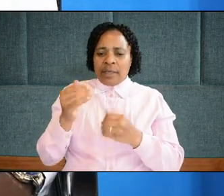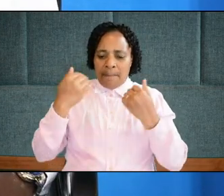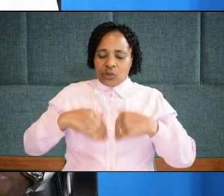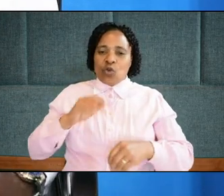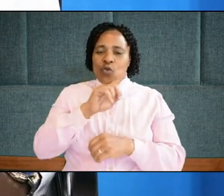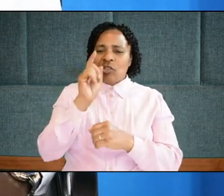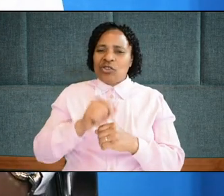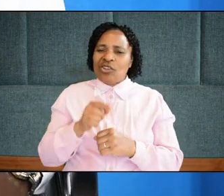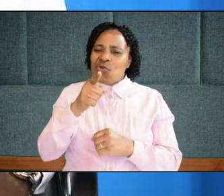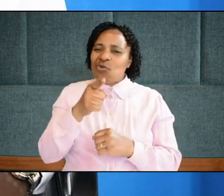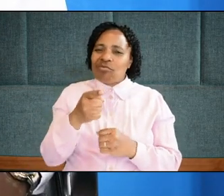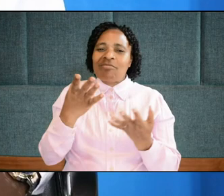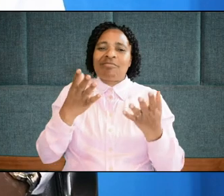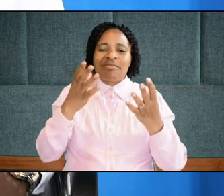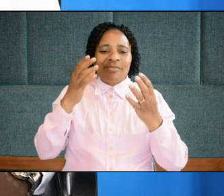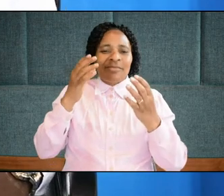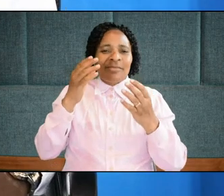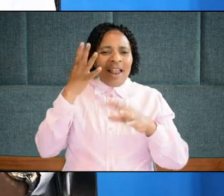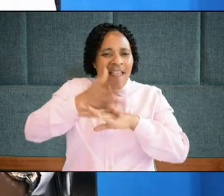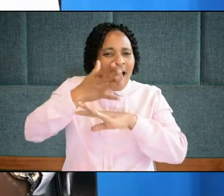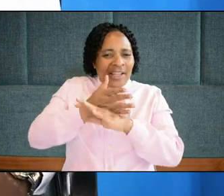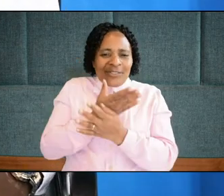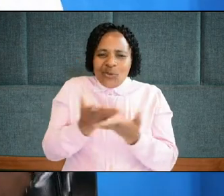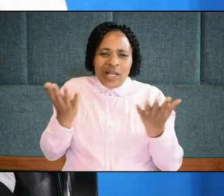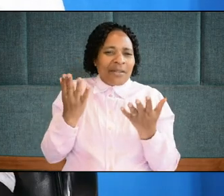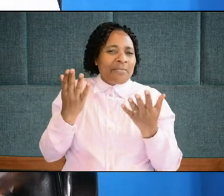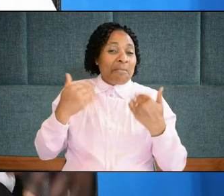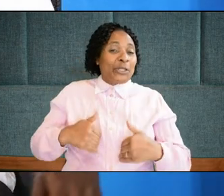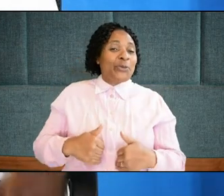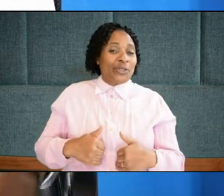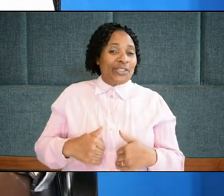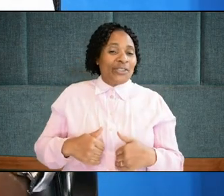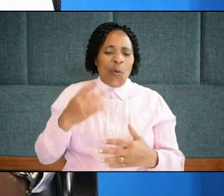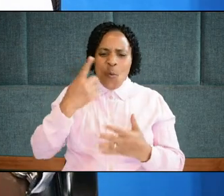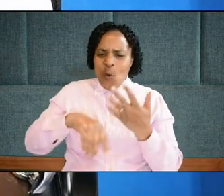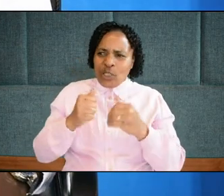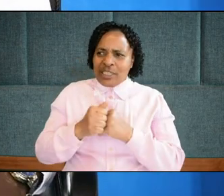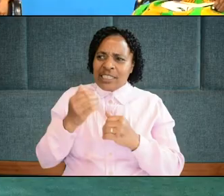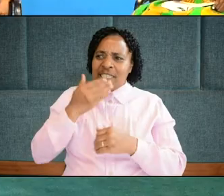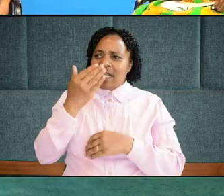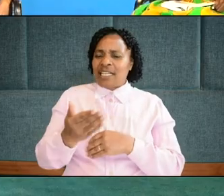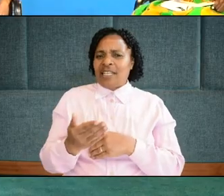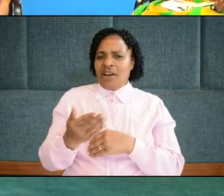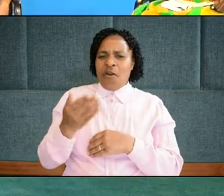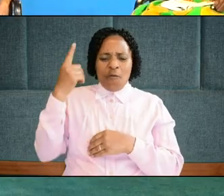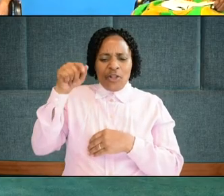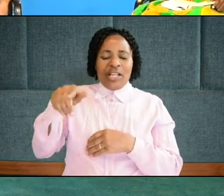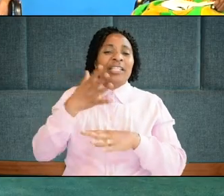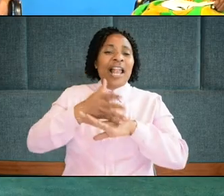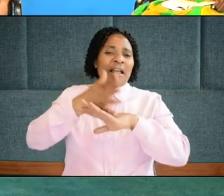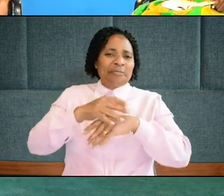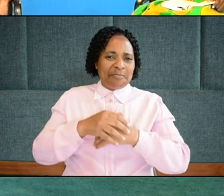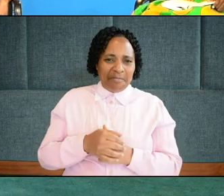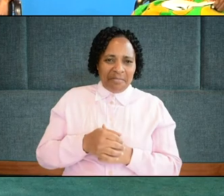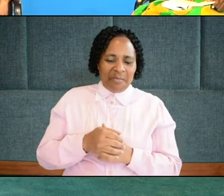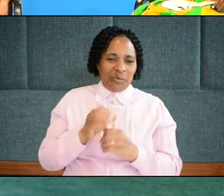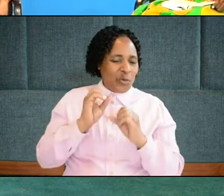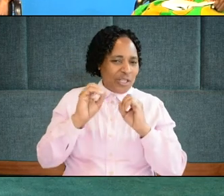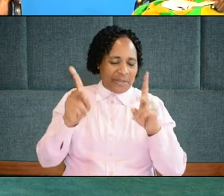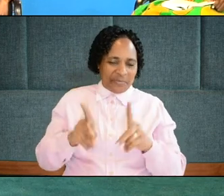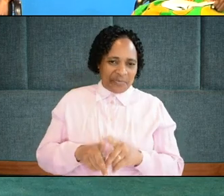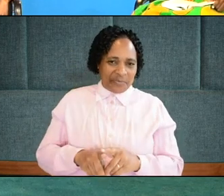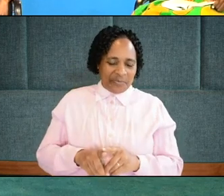today. Have you ever deceived anyone? And if so, what were the results of that deception? Okay,